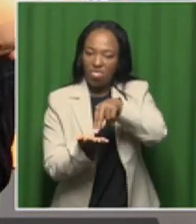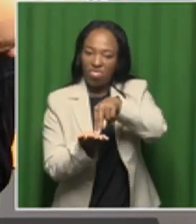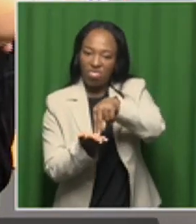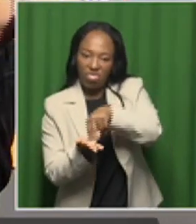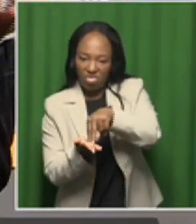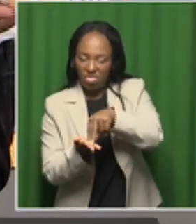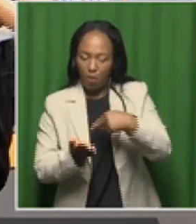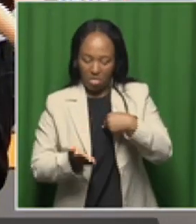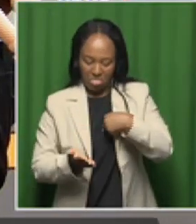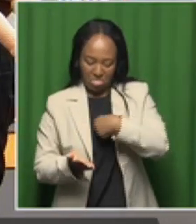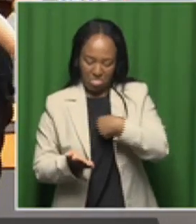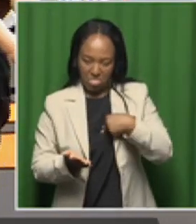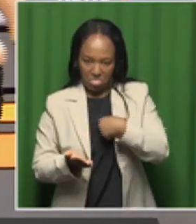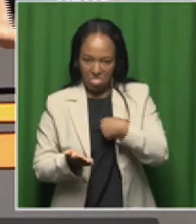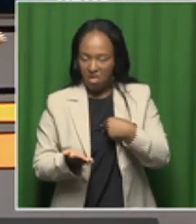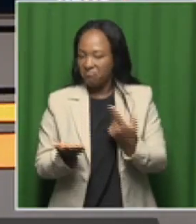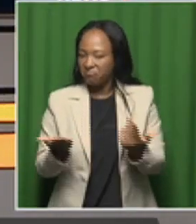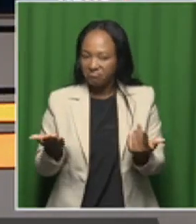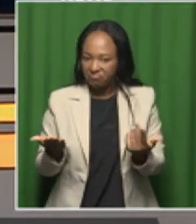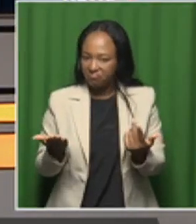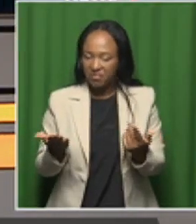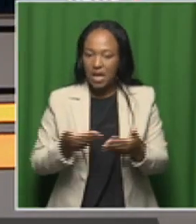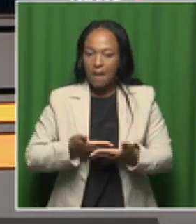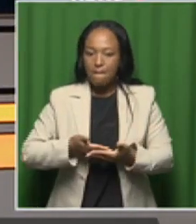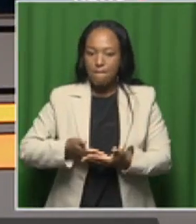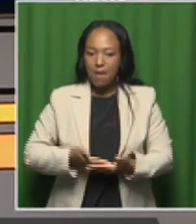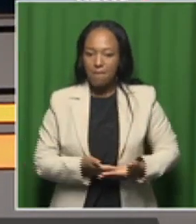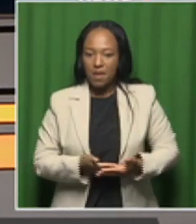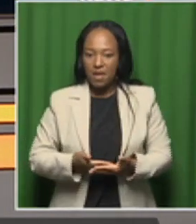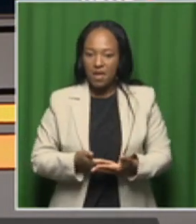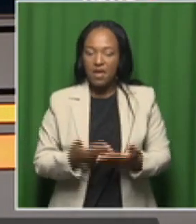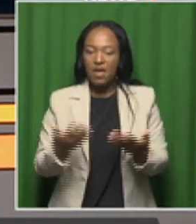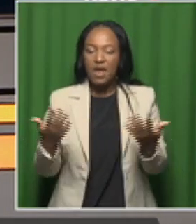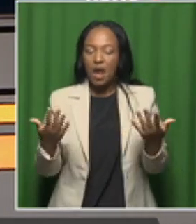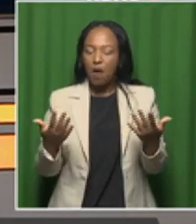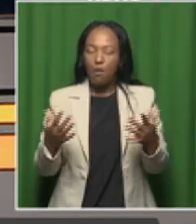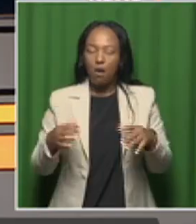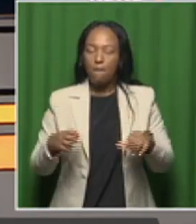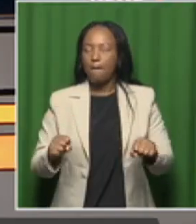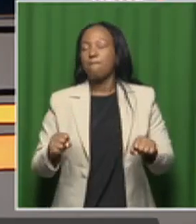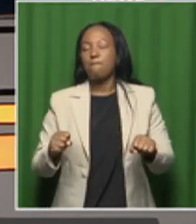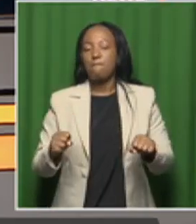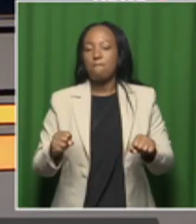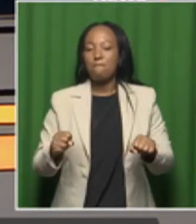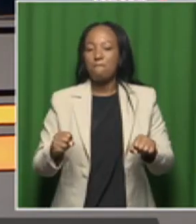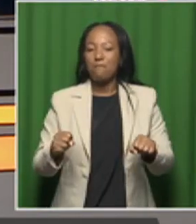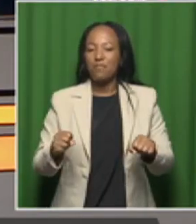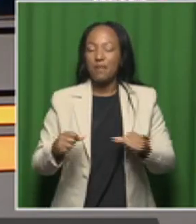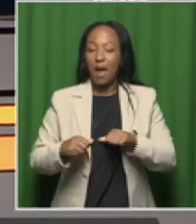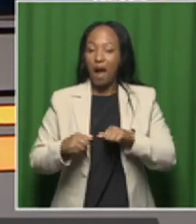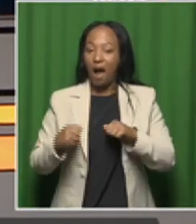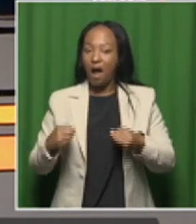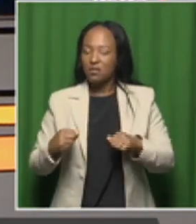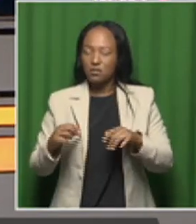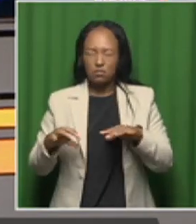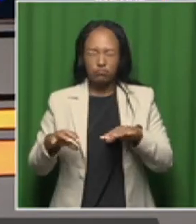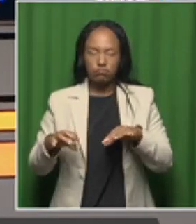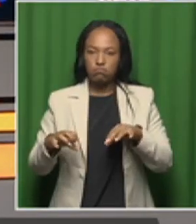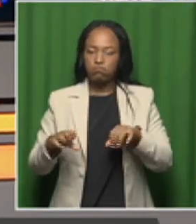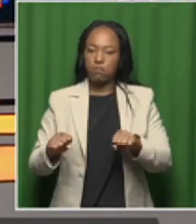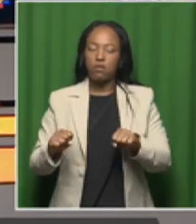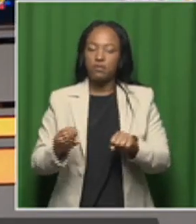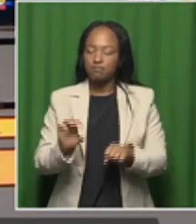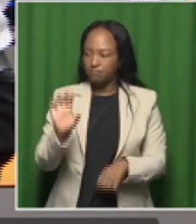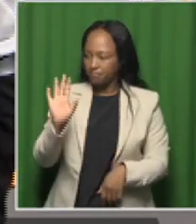Before long, this baby will go into what we call cardiac arrest, which means the heart is going to stop. So let me just pause you for